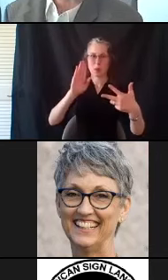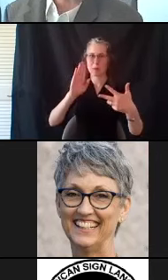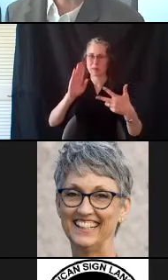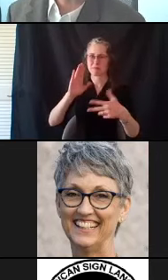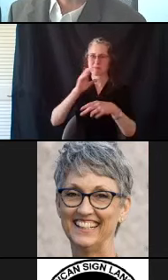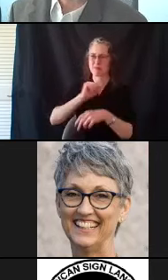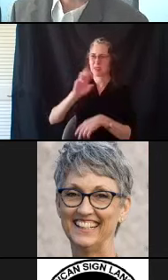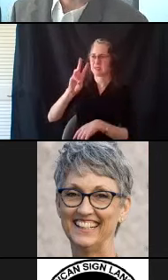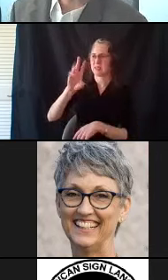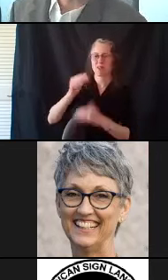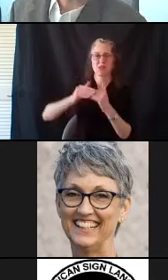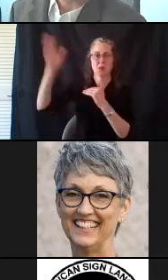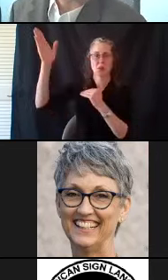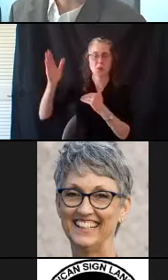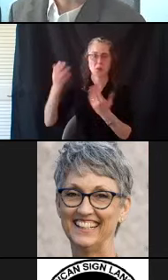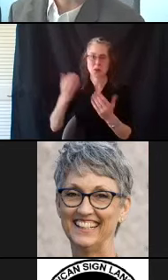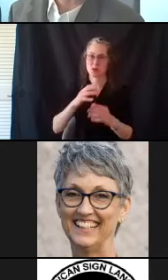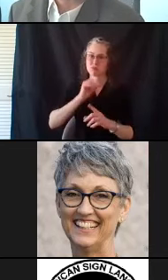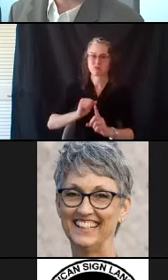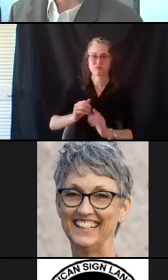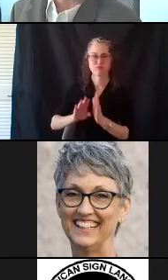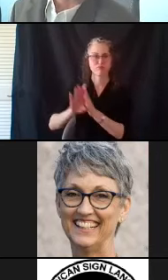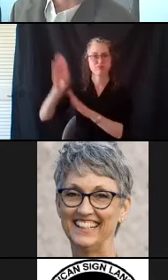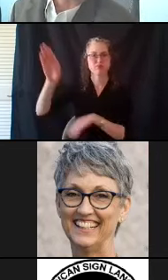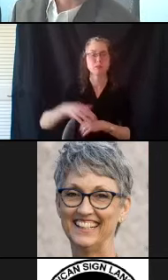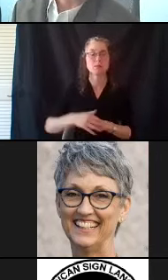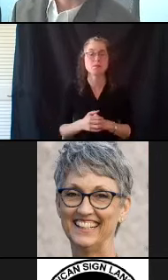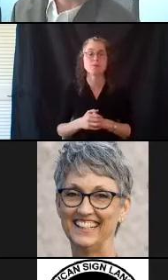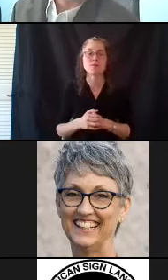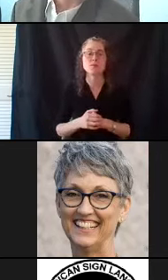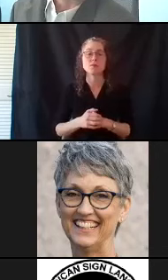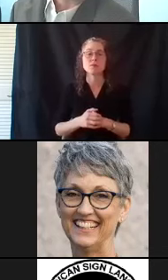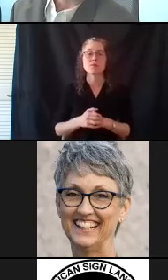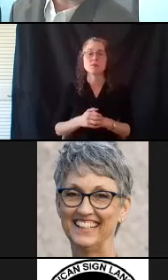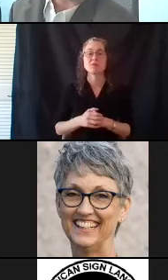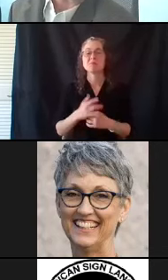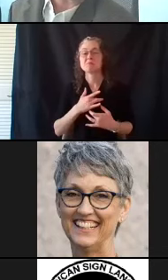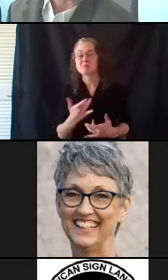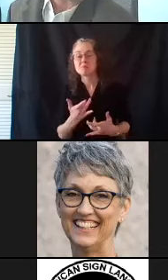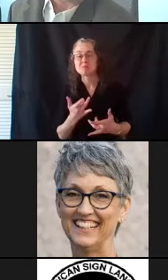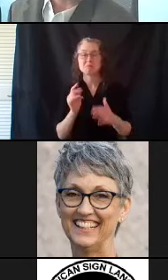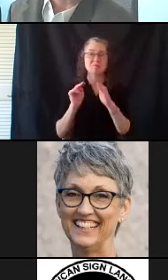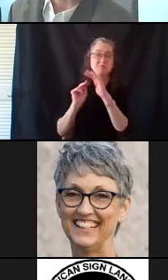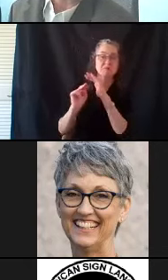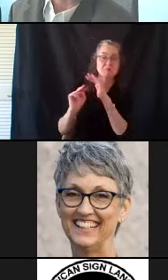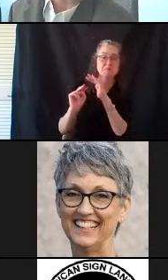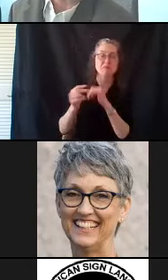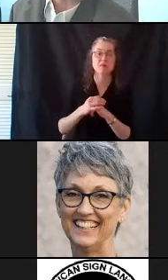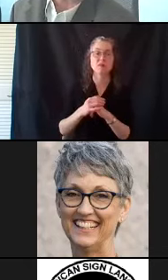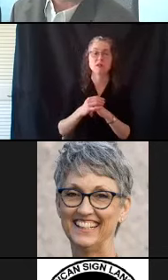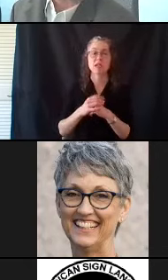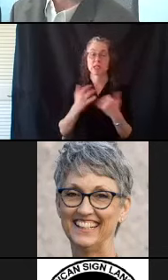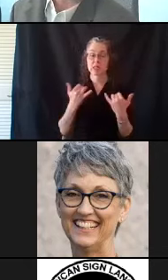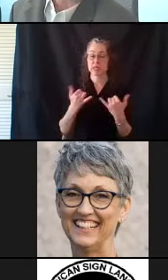Some more statistics to throw out is that the trends say that currently 80% of Americans